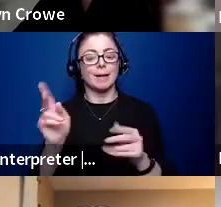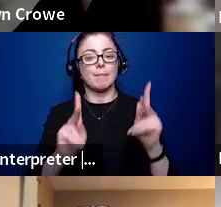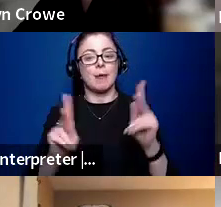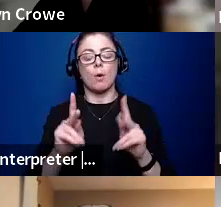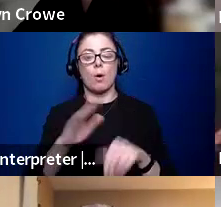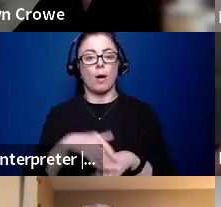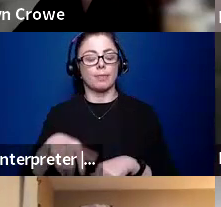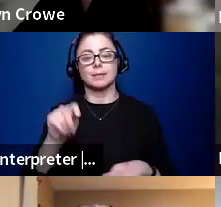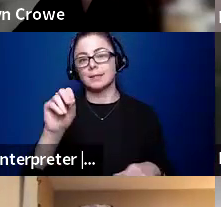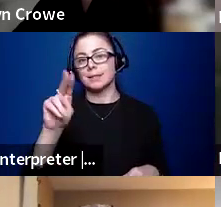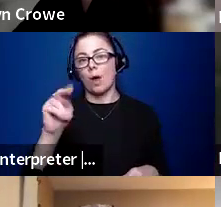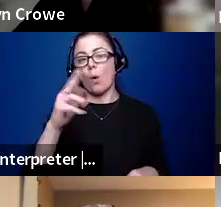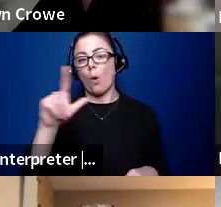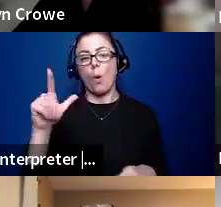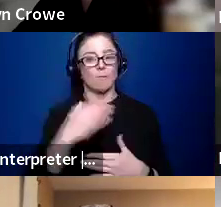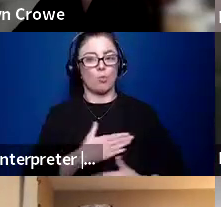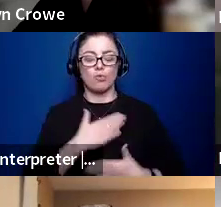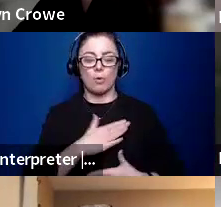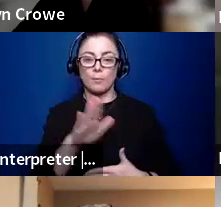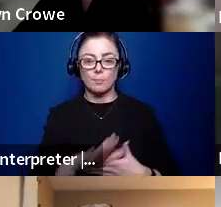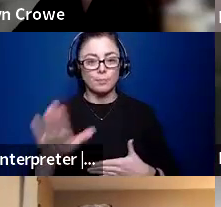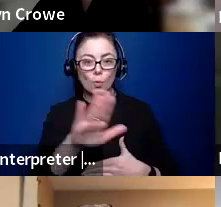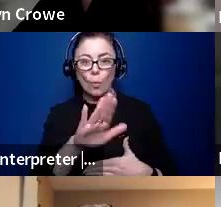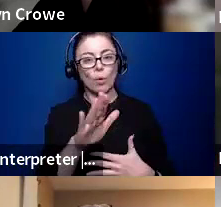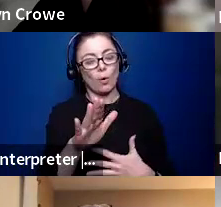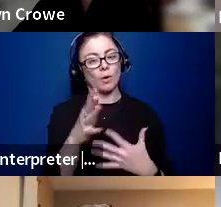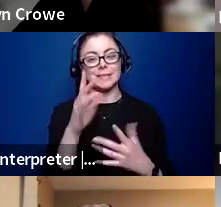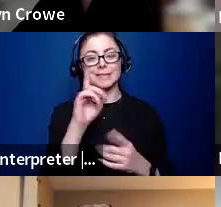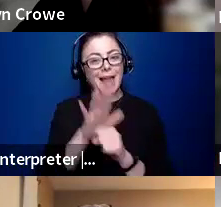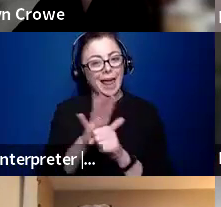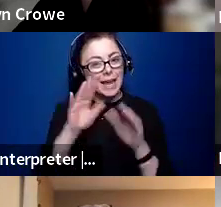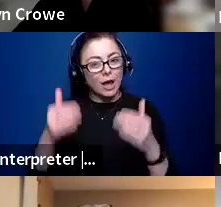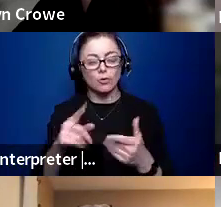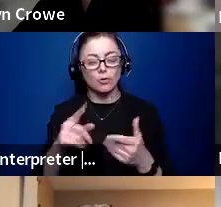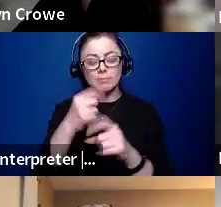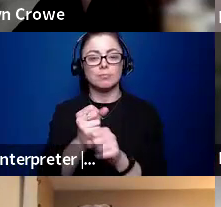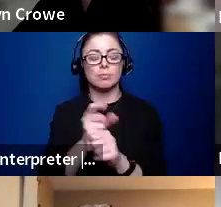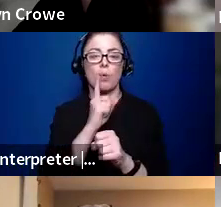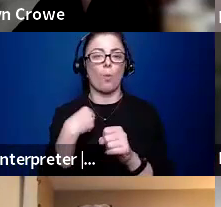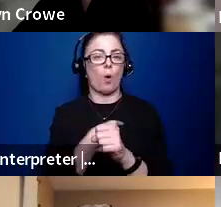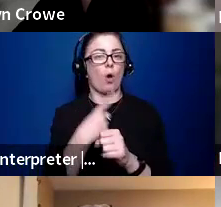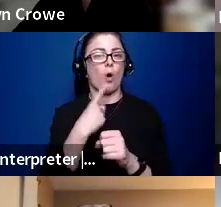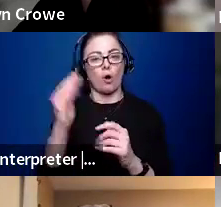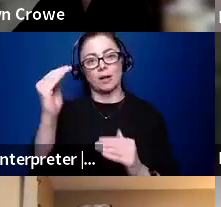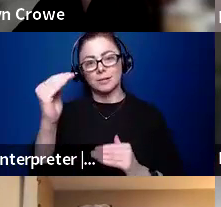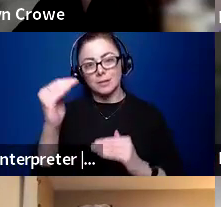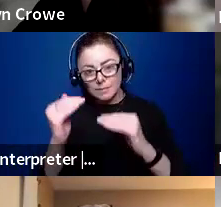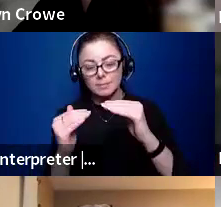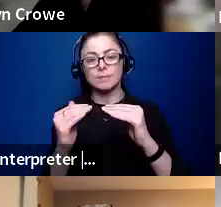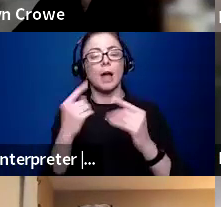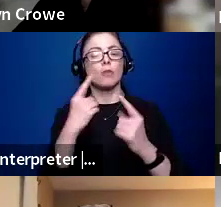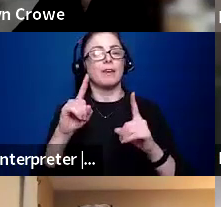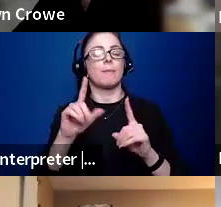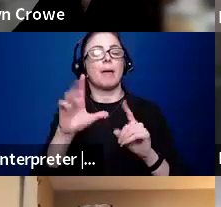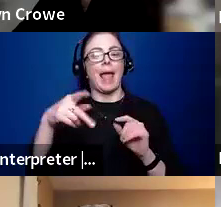everyone's dedication to our shared priority of ensuring that we are closing and narrowing achievement gaps that are experienced by students